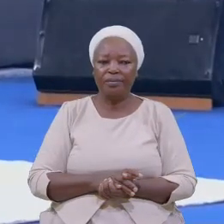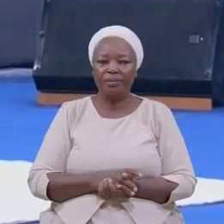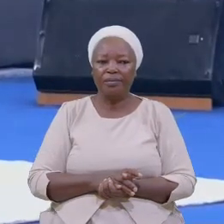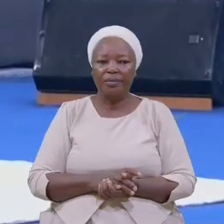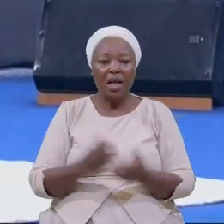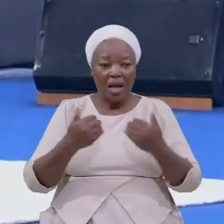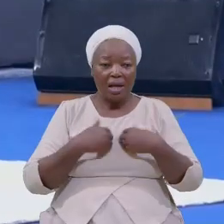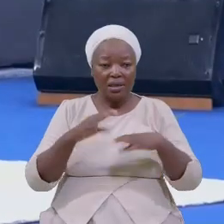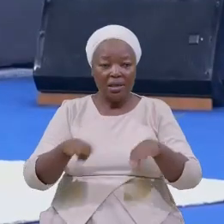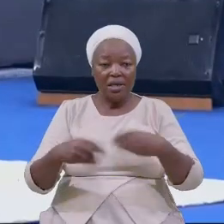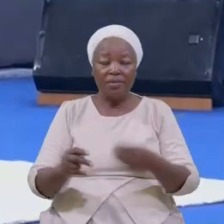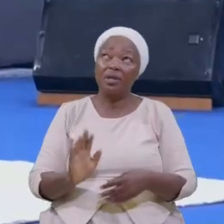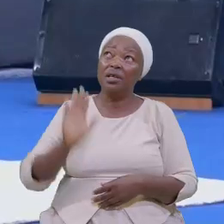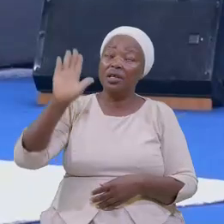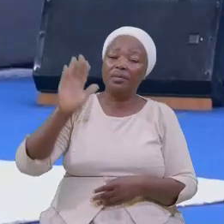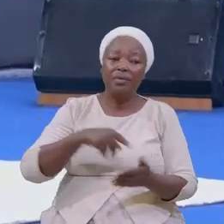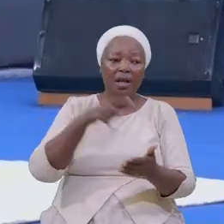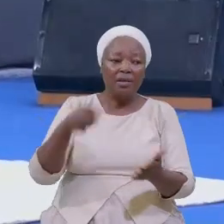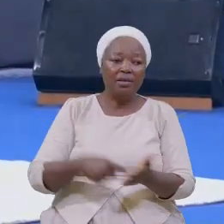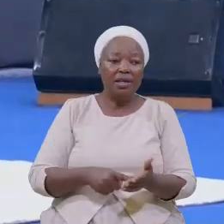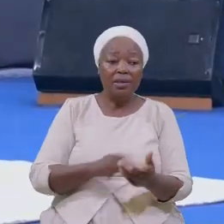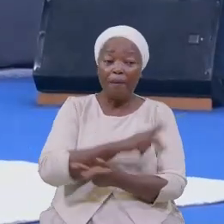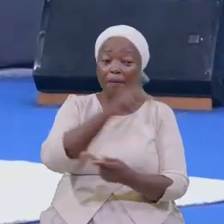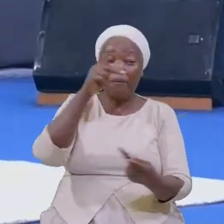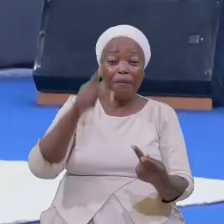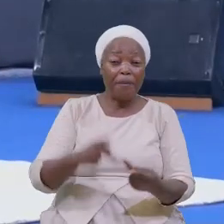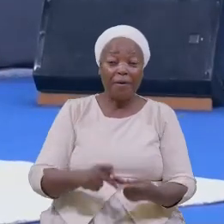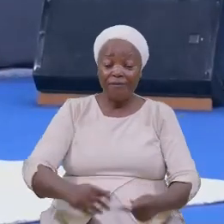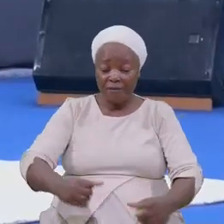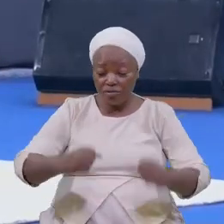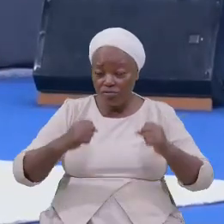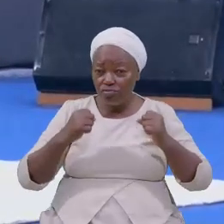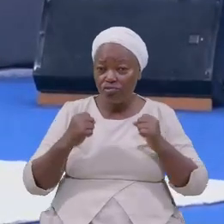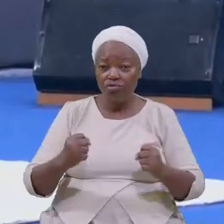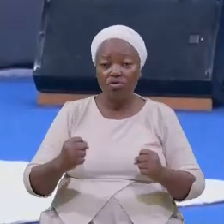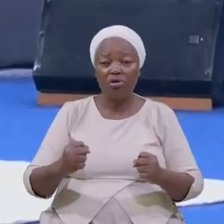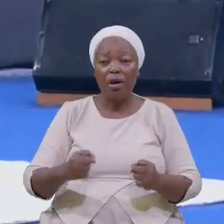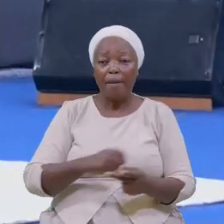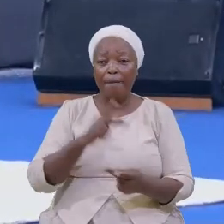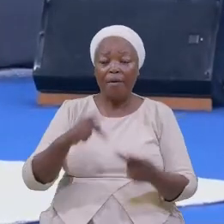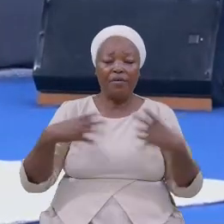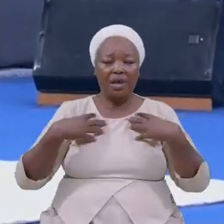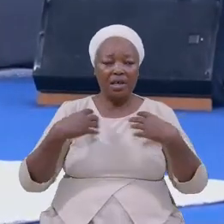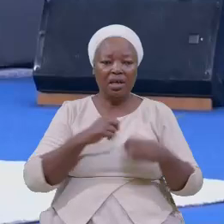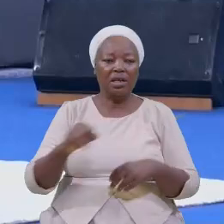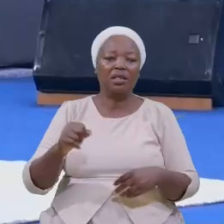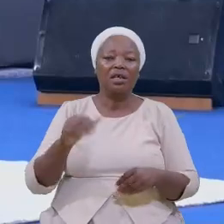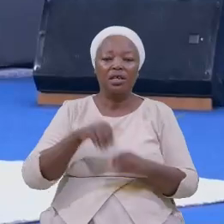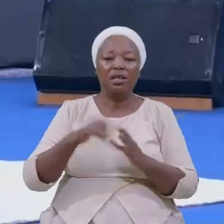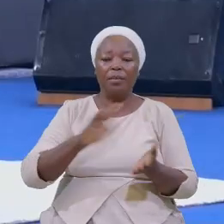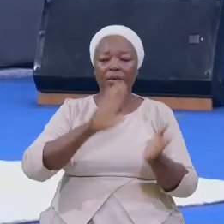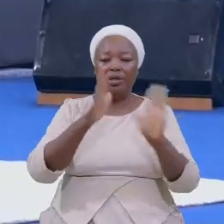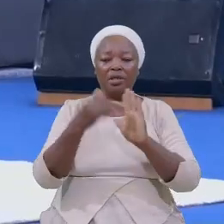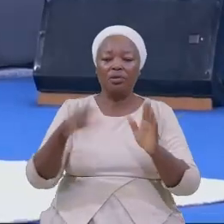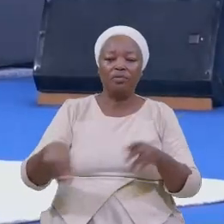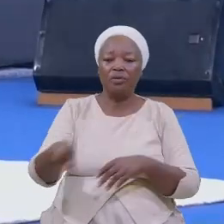has given him this perfect soundness in the presence of you all.